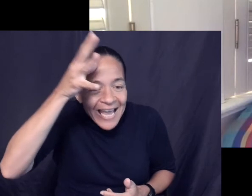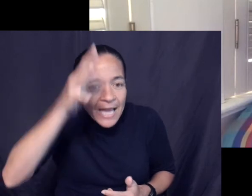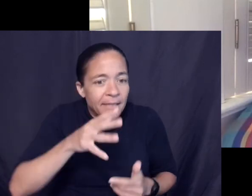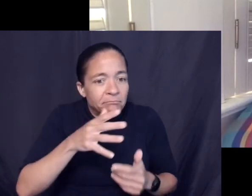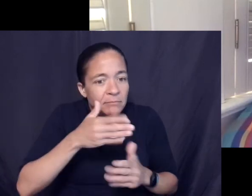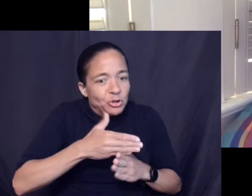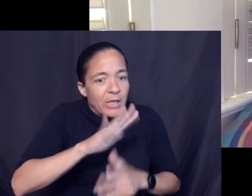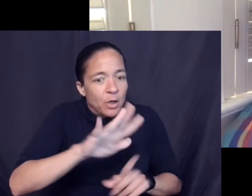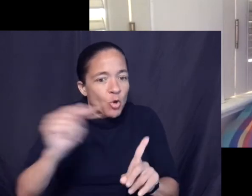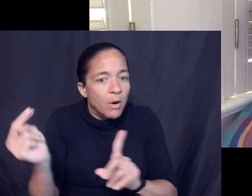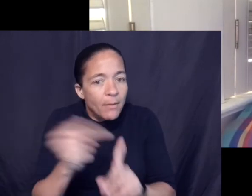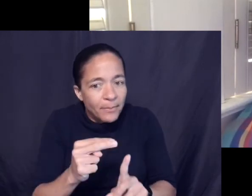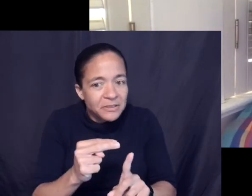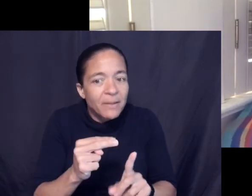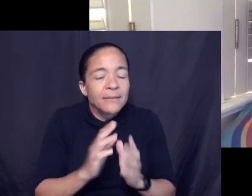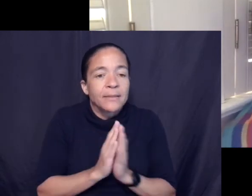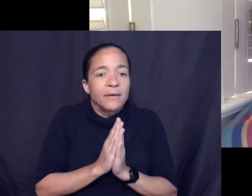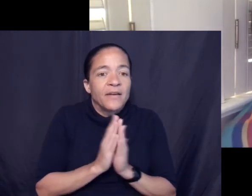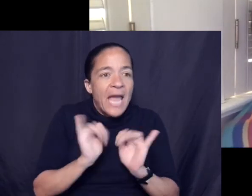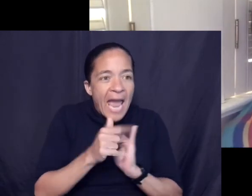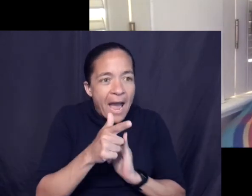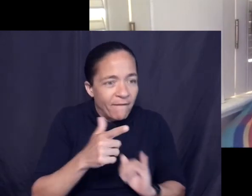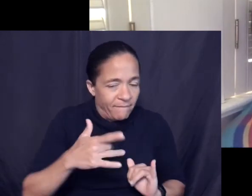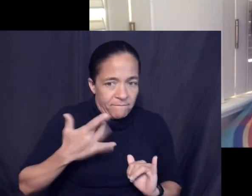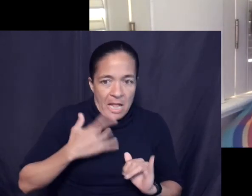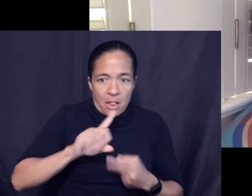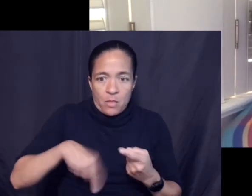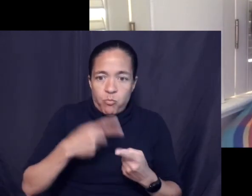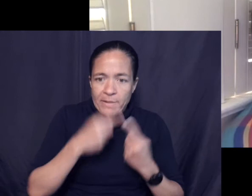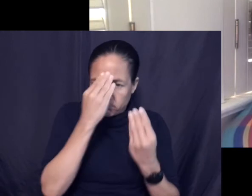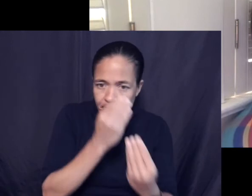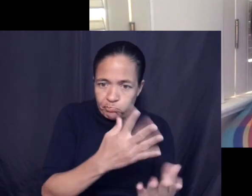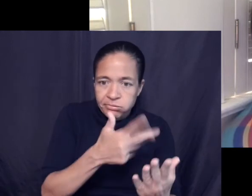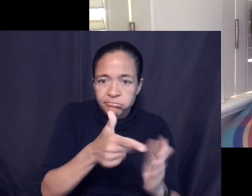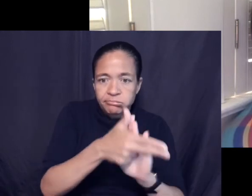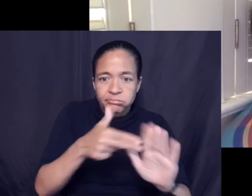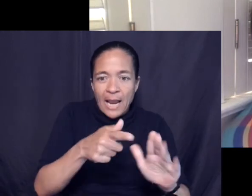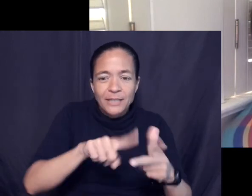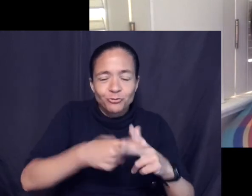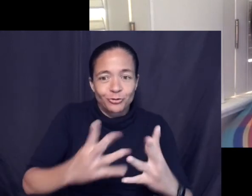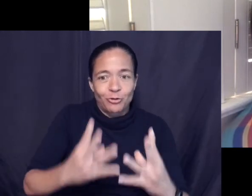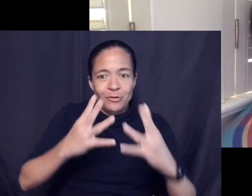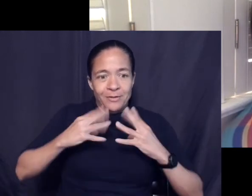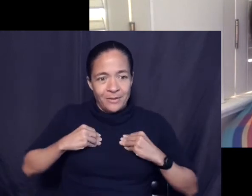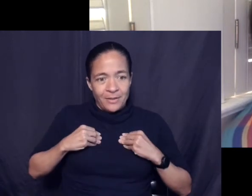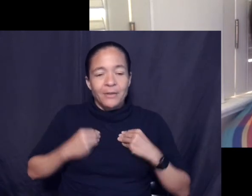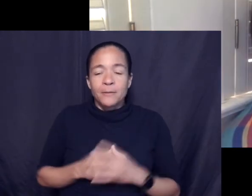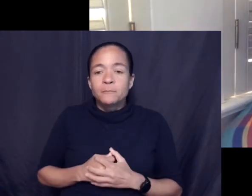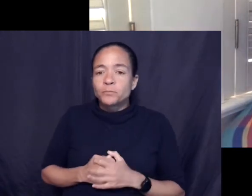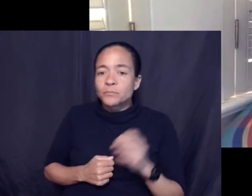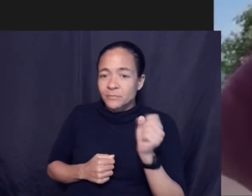dad of a child with CMV, and how that, felt as the diagnosis settled in. Yeah, definitely.